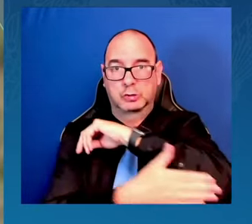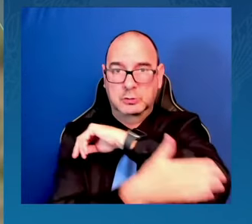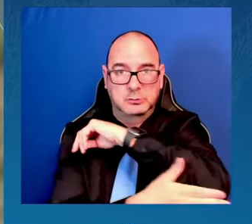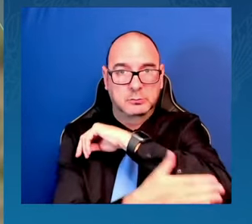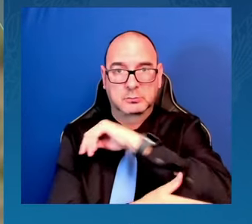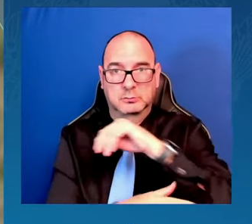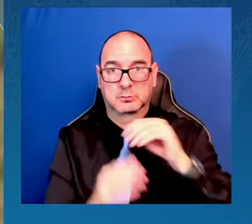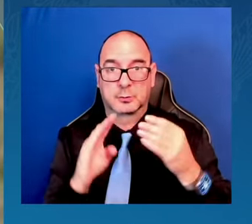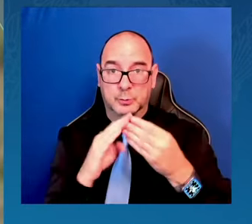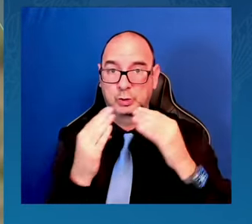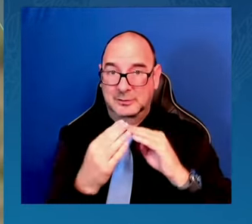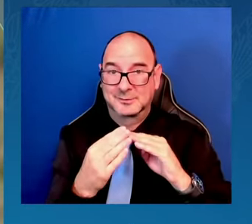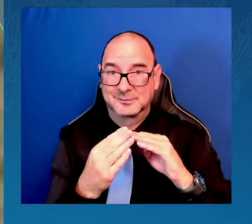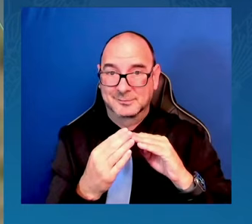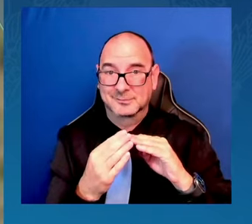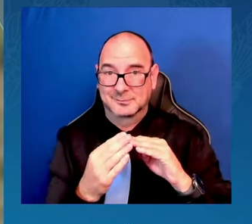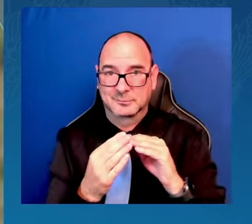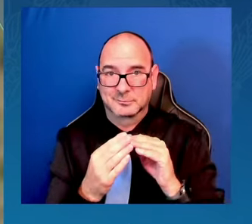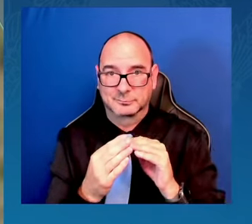Quartzsite.